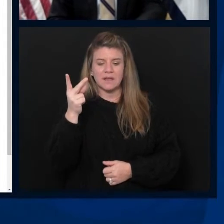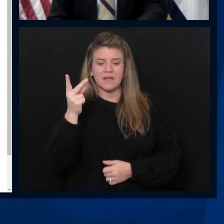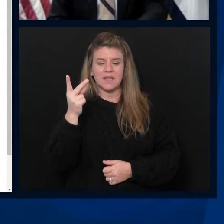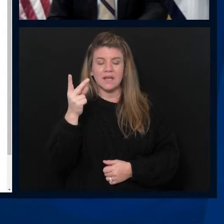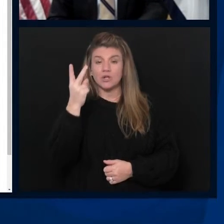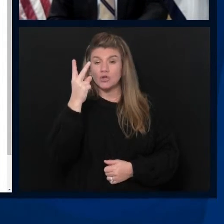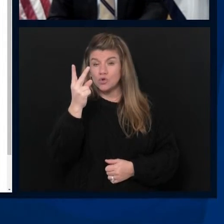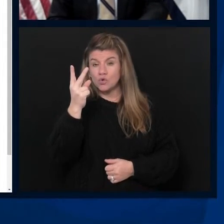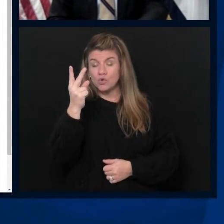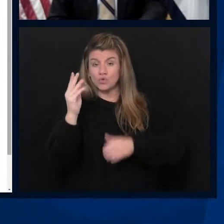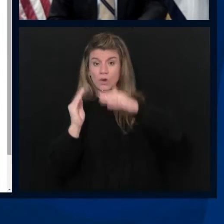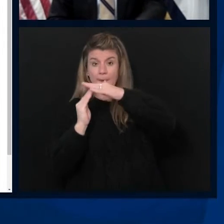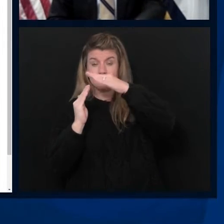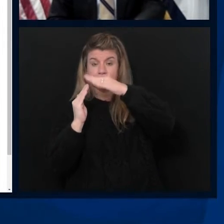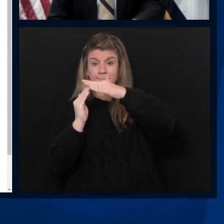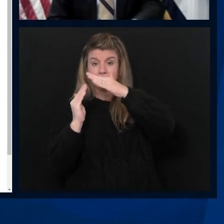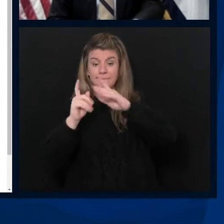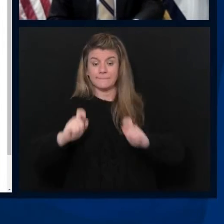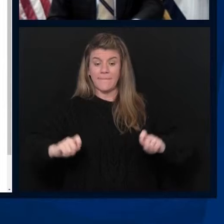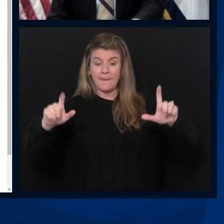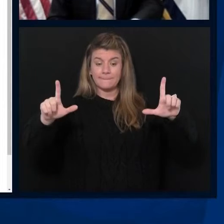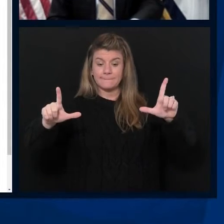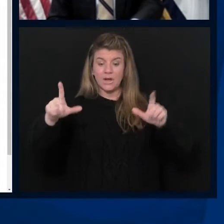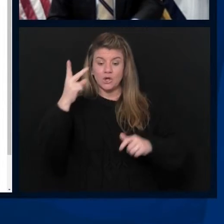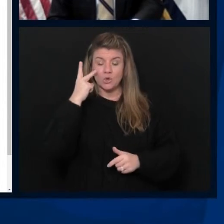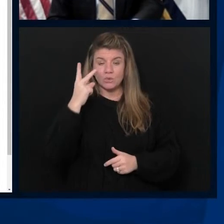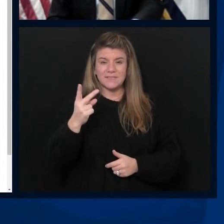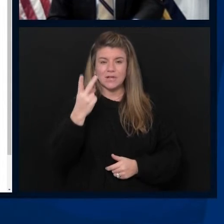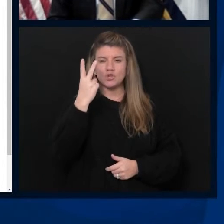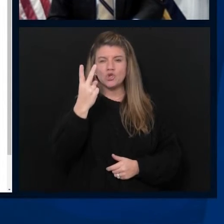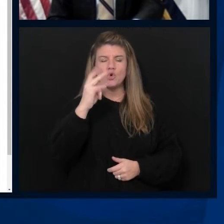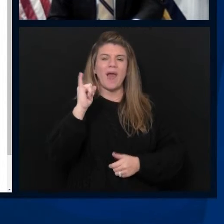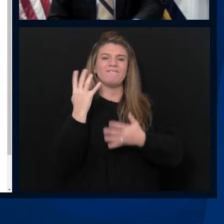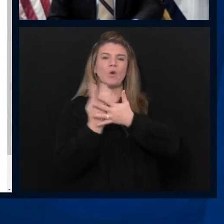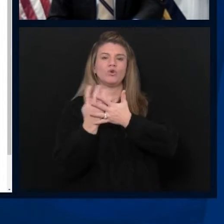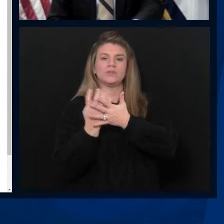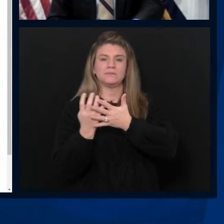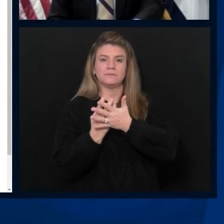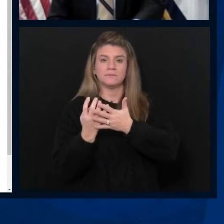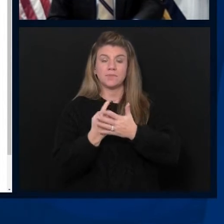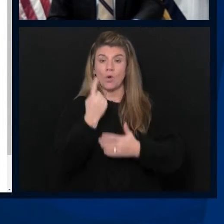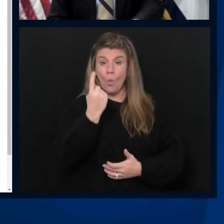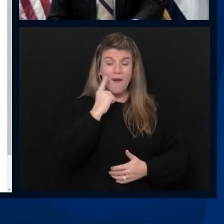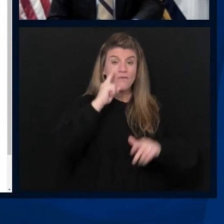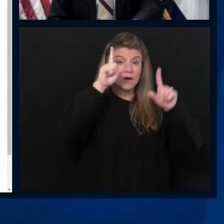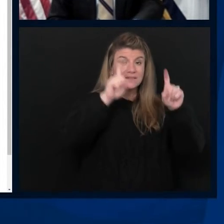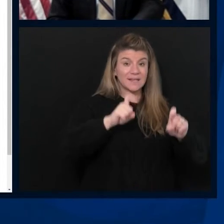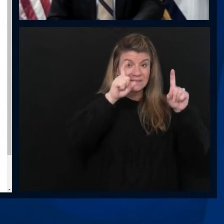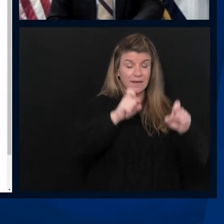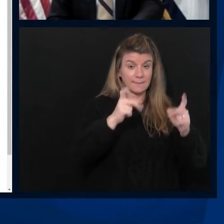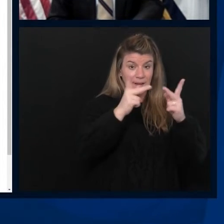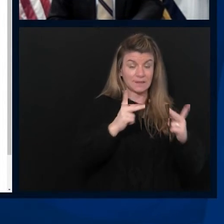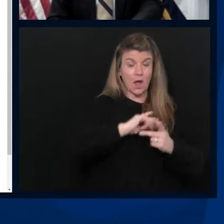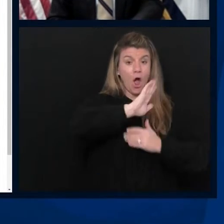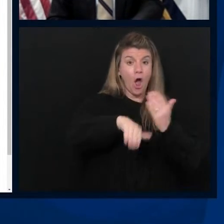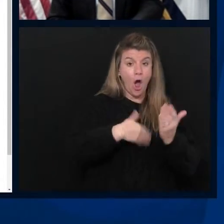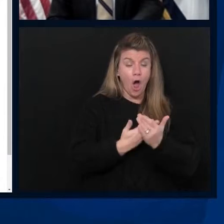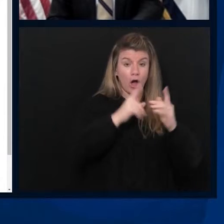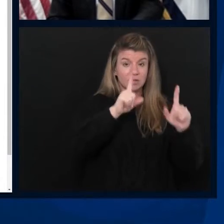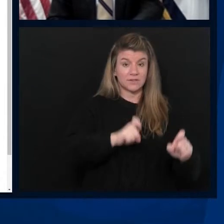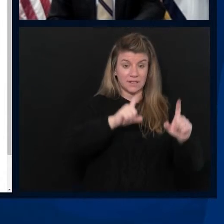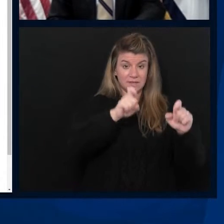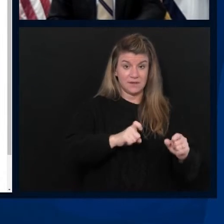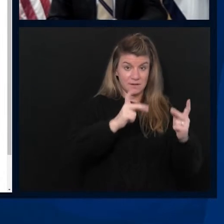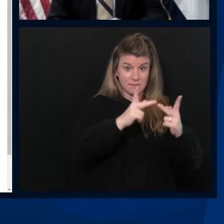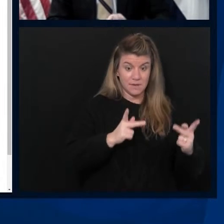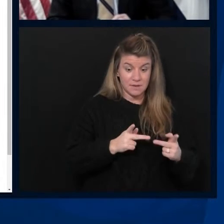the top of this map, there are two filters. One is for testing sites, all testing sites. If you